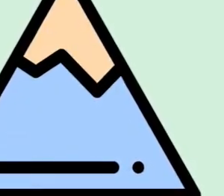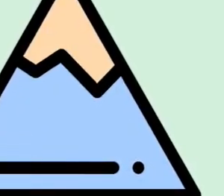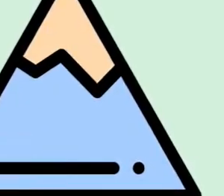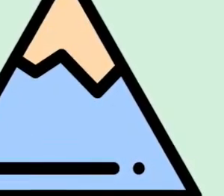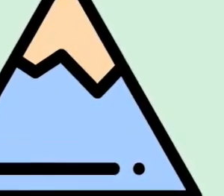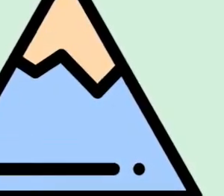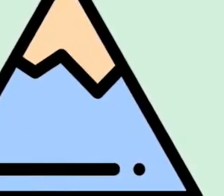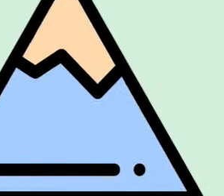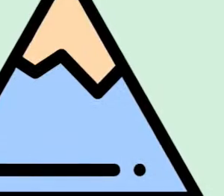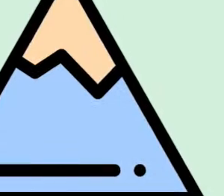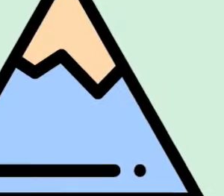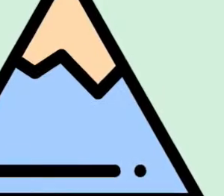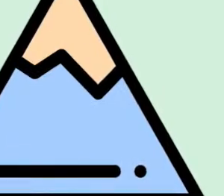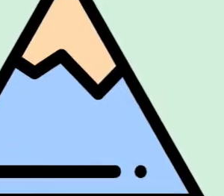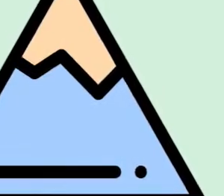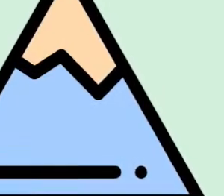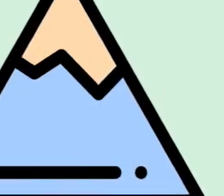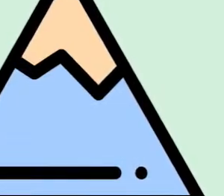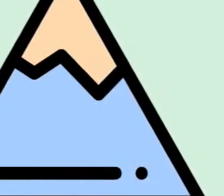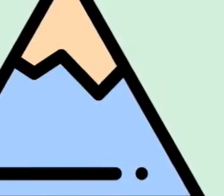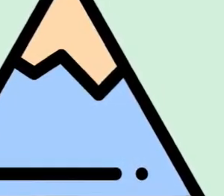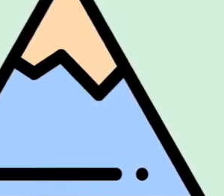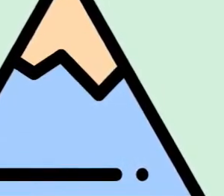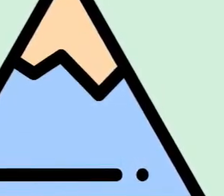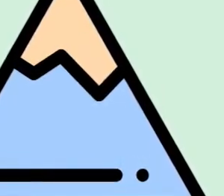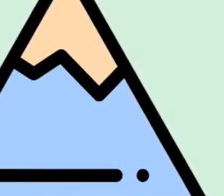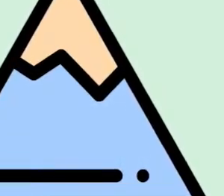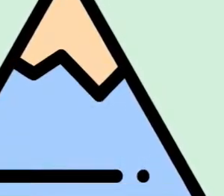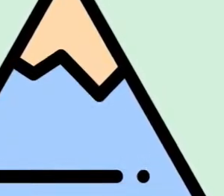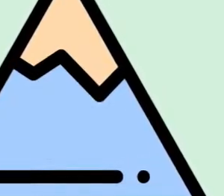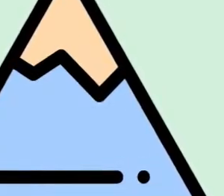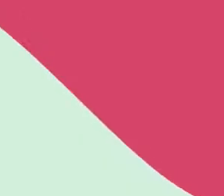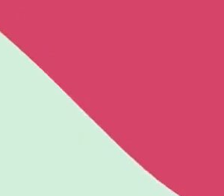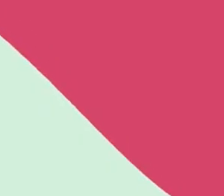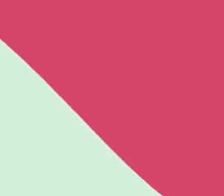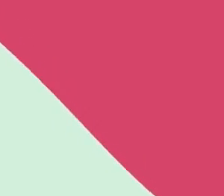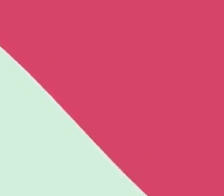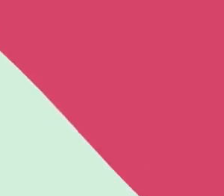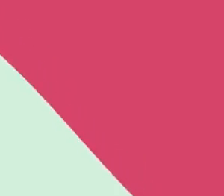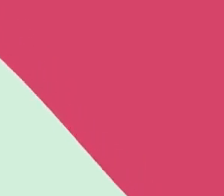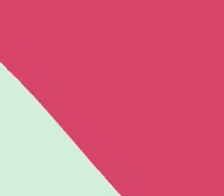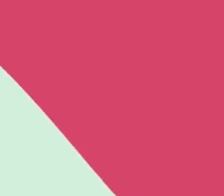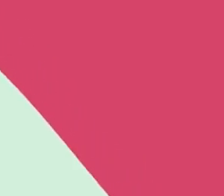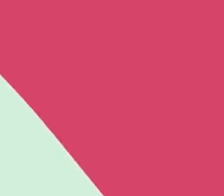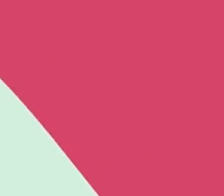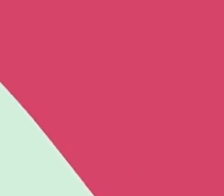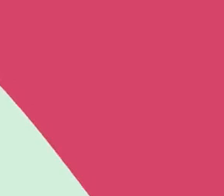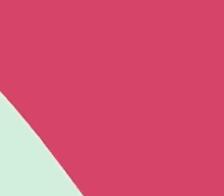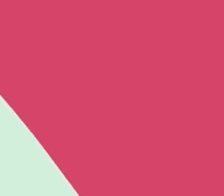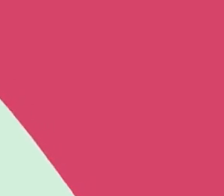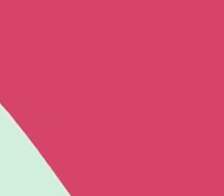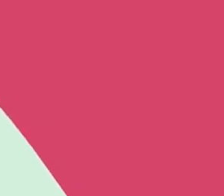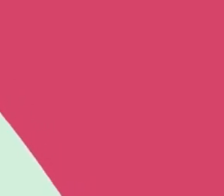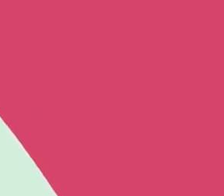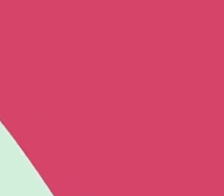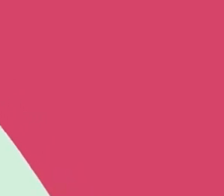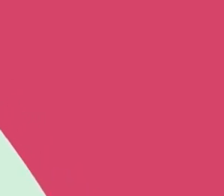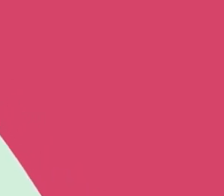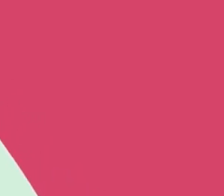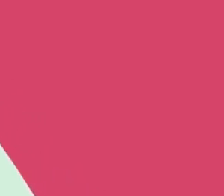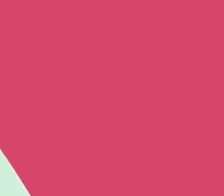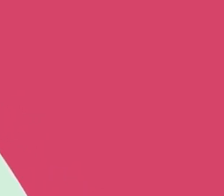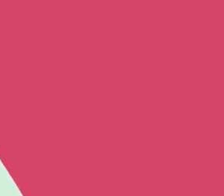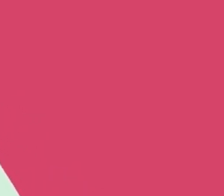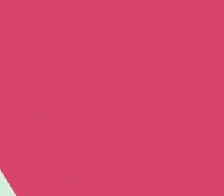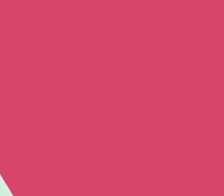of your life and any new opportunities that this situation is bringing to you. Engage in physical activity, even in your home.